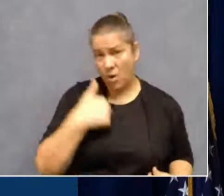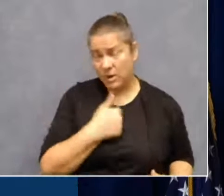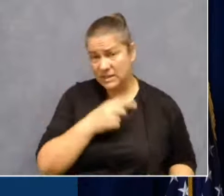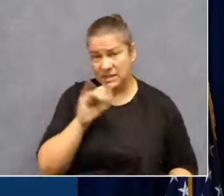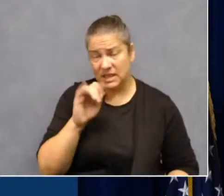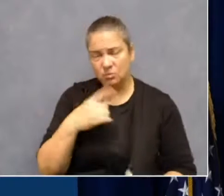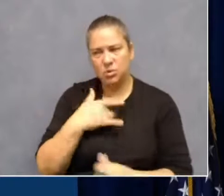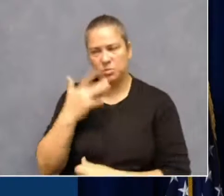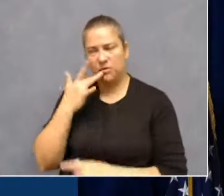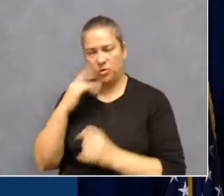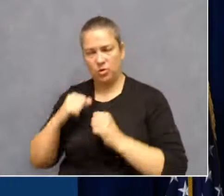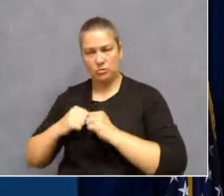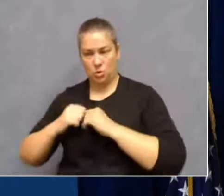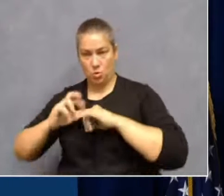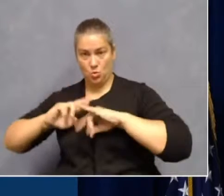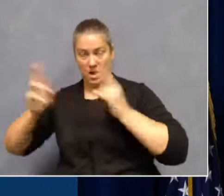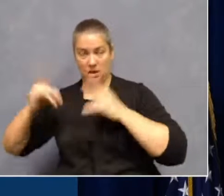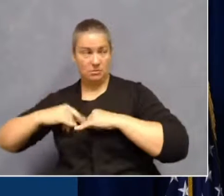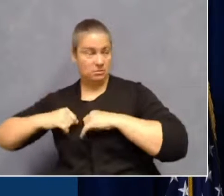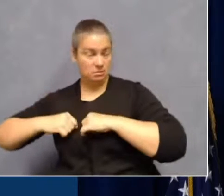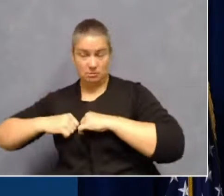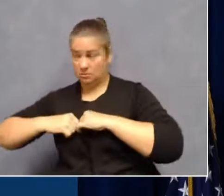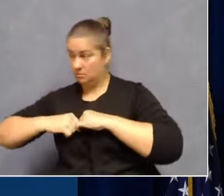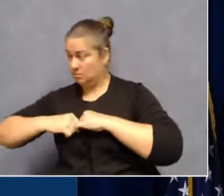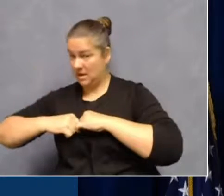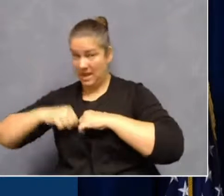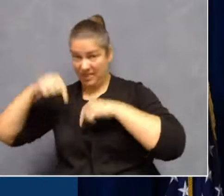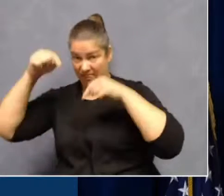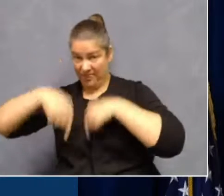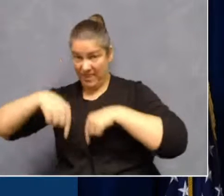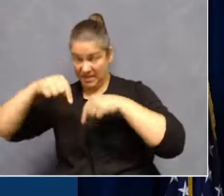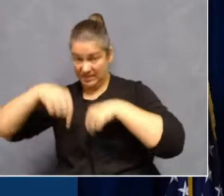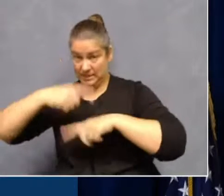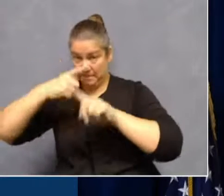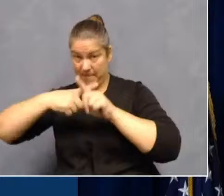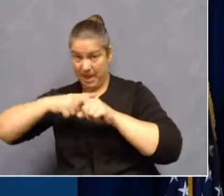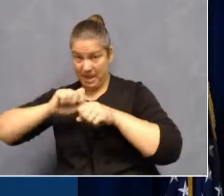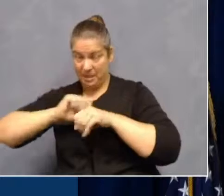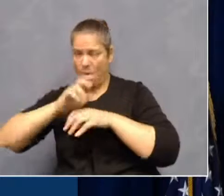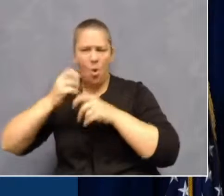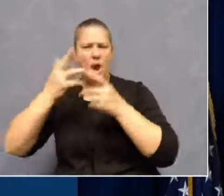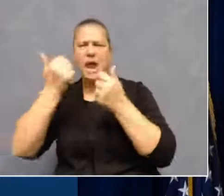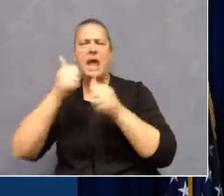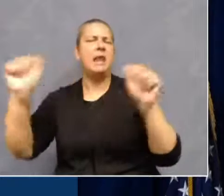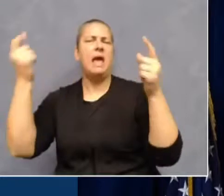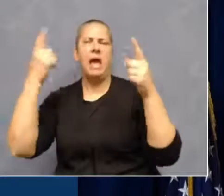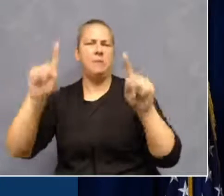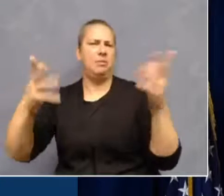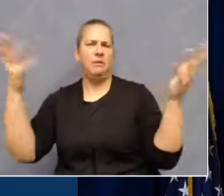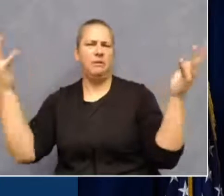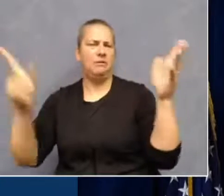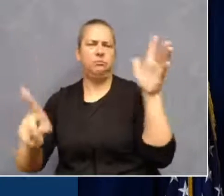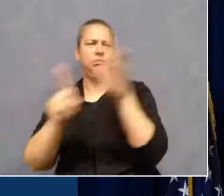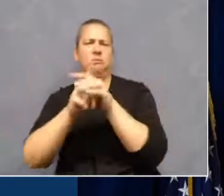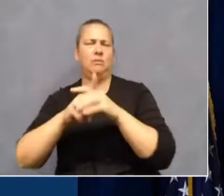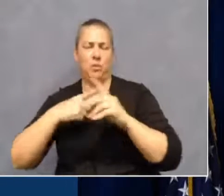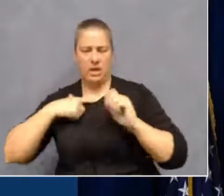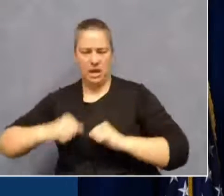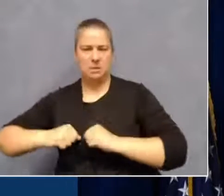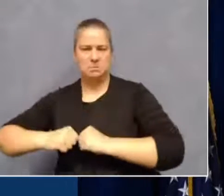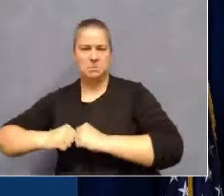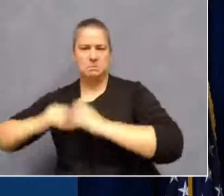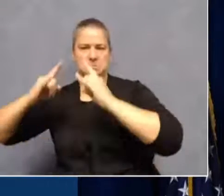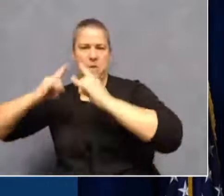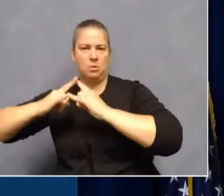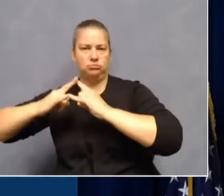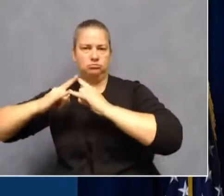and ready when needed in this pandemic or in any other natural disaster. It's going to provide an opportunity to at